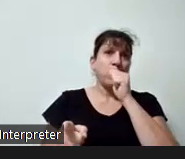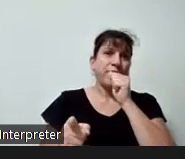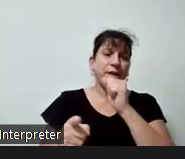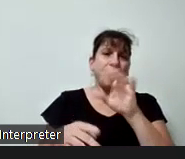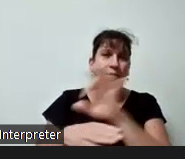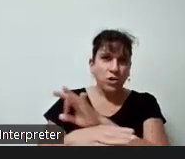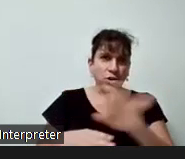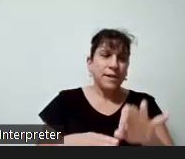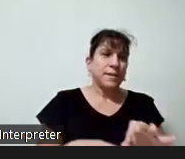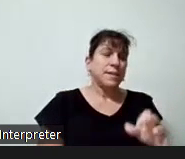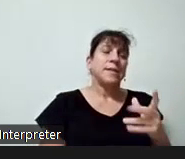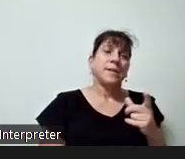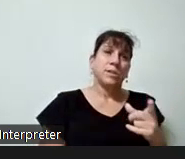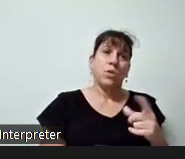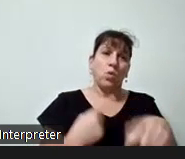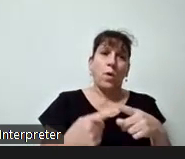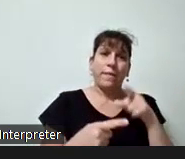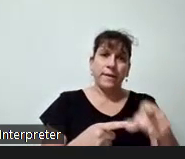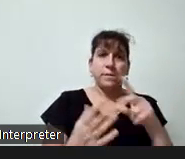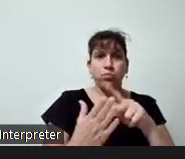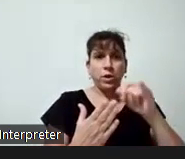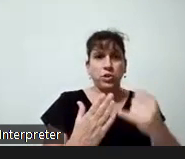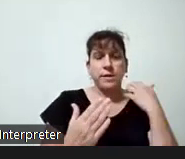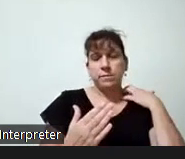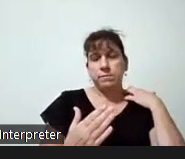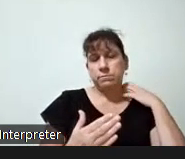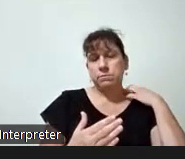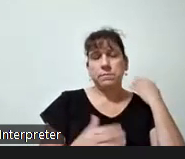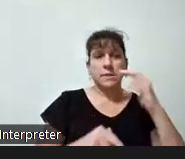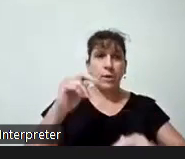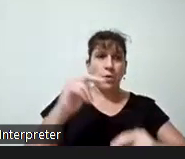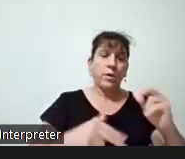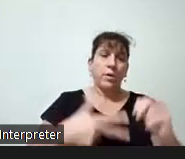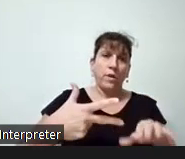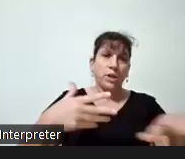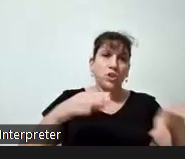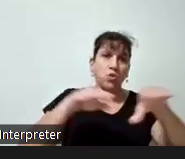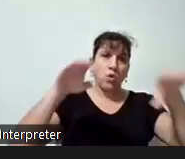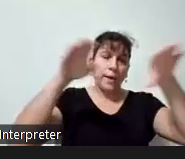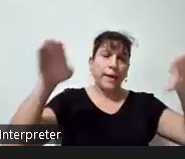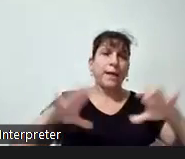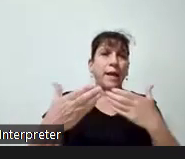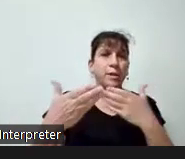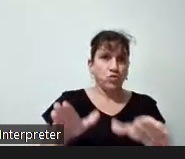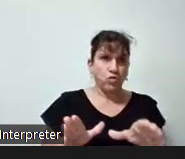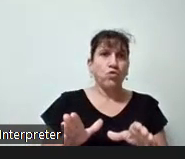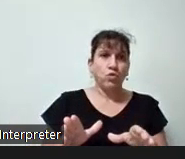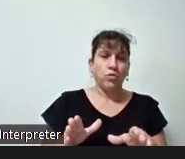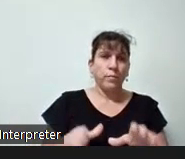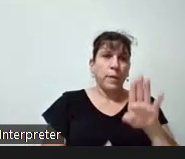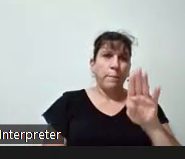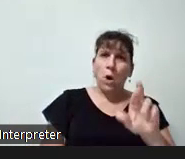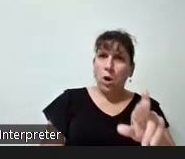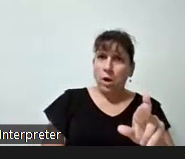and so when this project is built, there will be a 3-story classroom bar